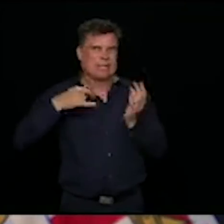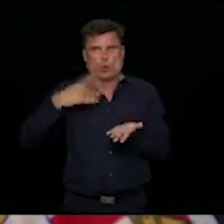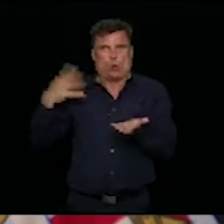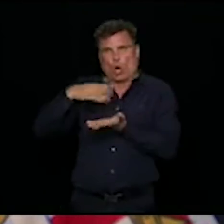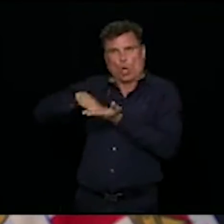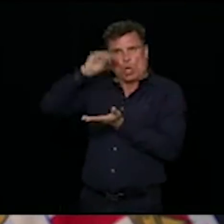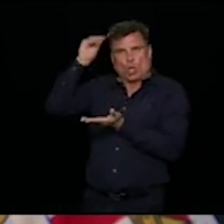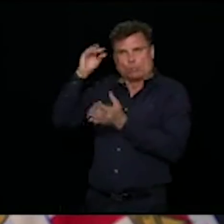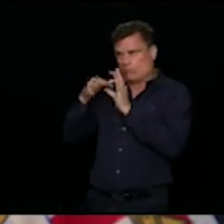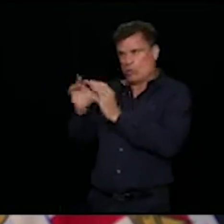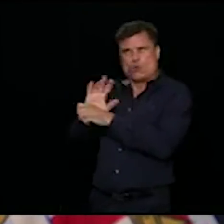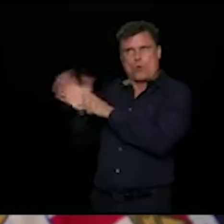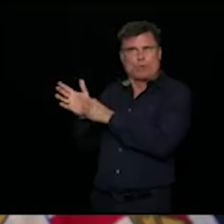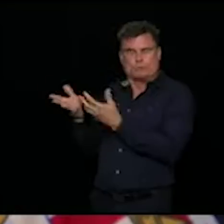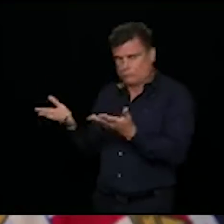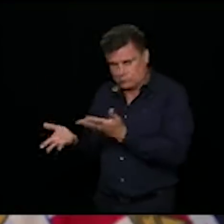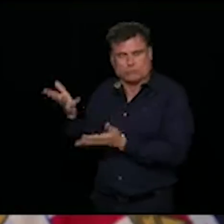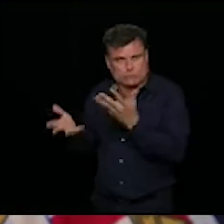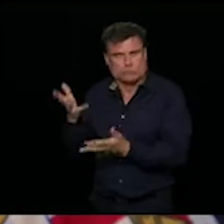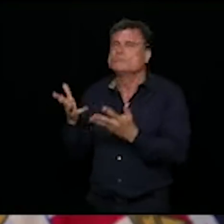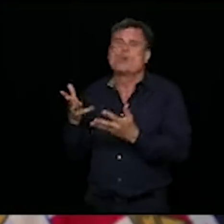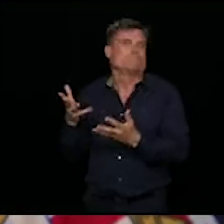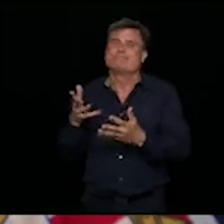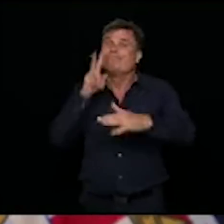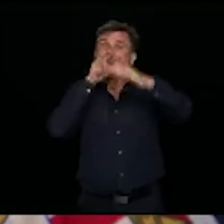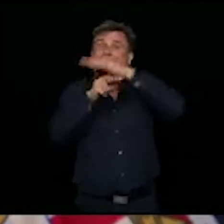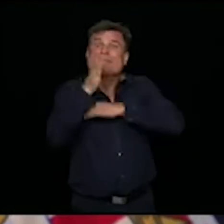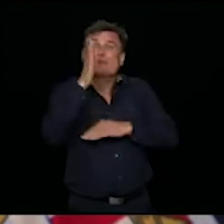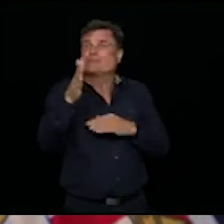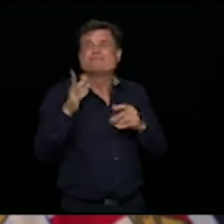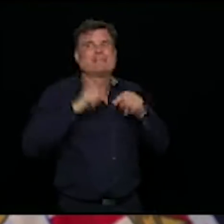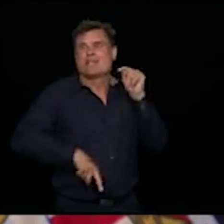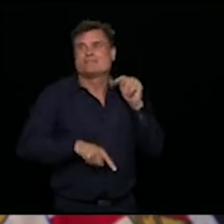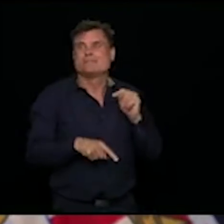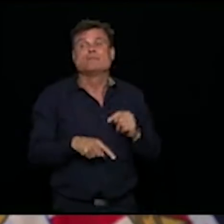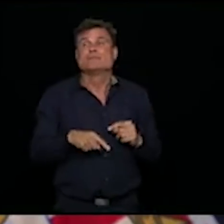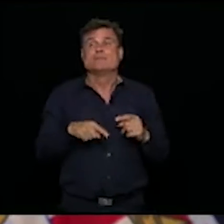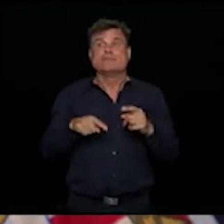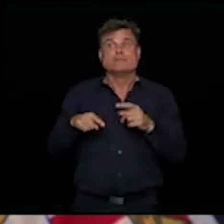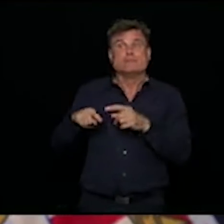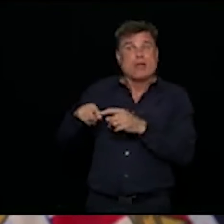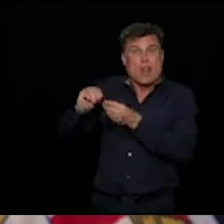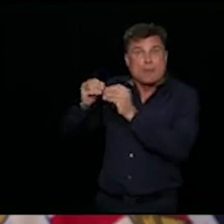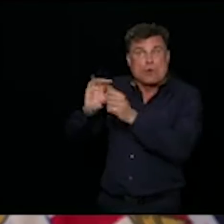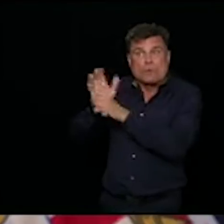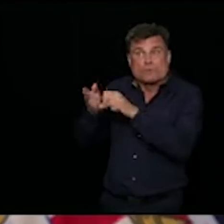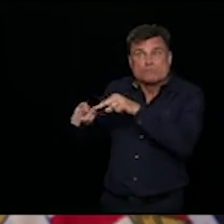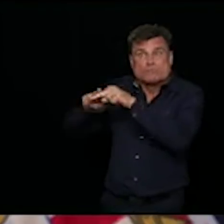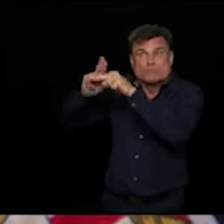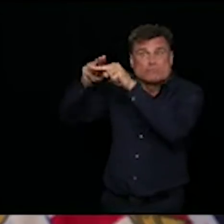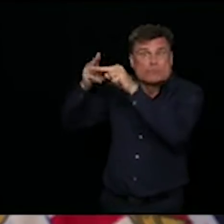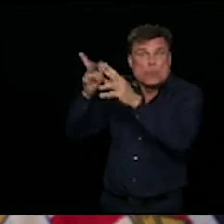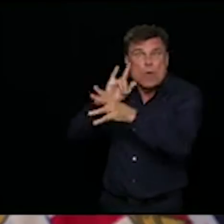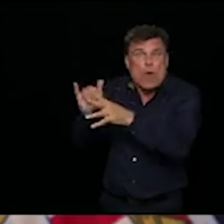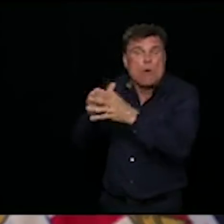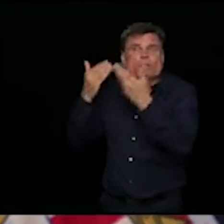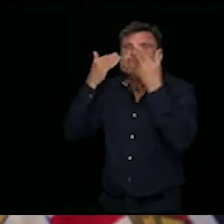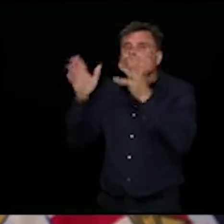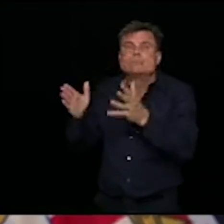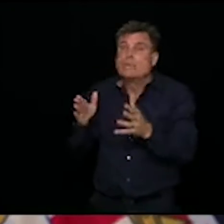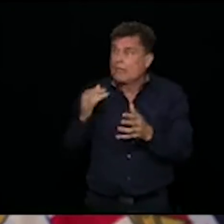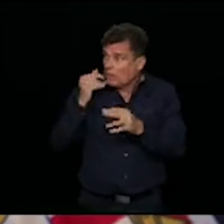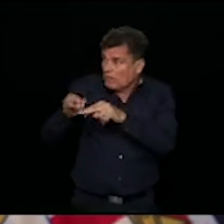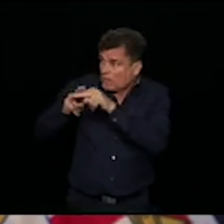and if we start to see community transmission that puts this at a risk, we will need to adjust the school schedule as